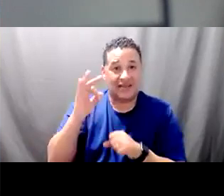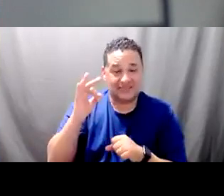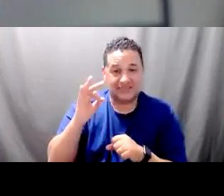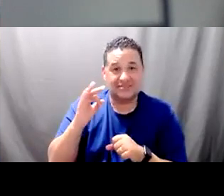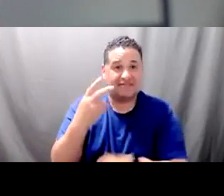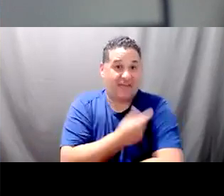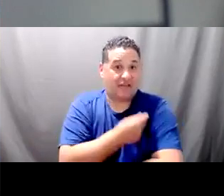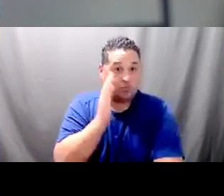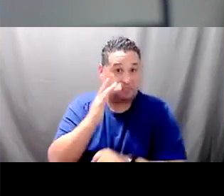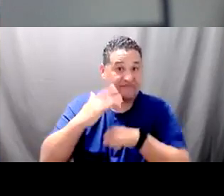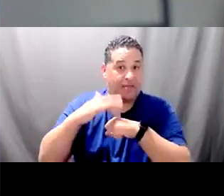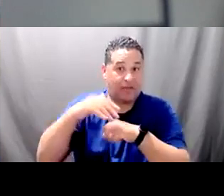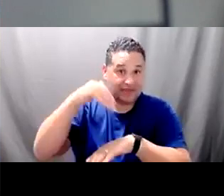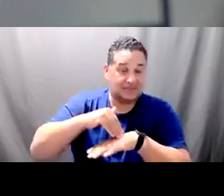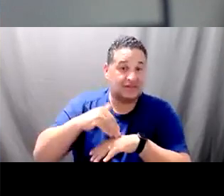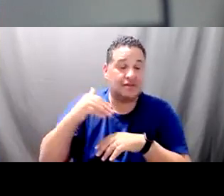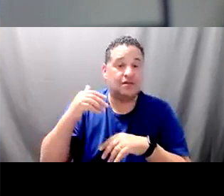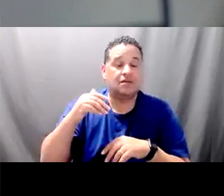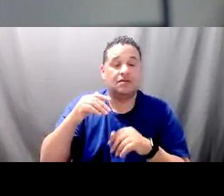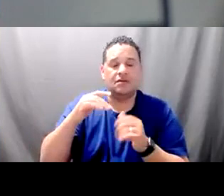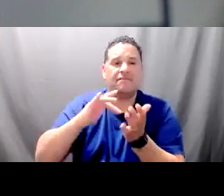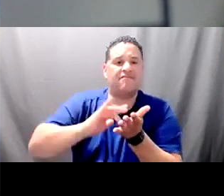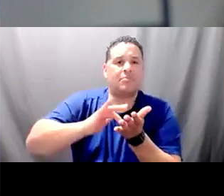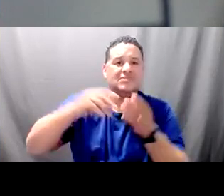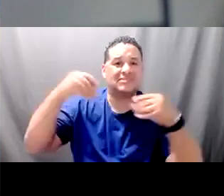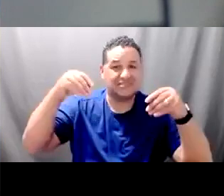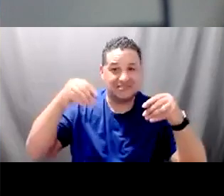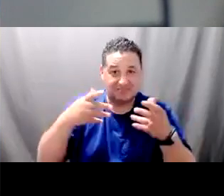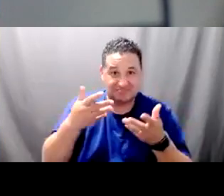at pharmacies anytime soon?